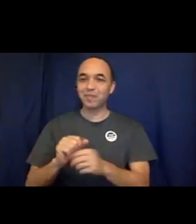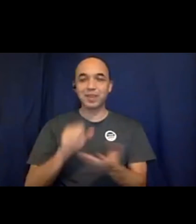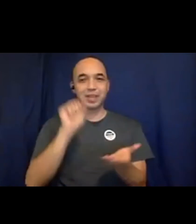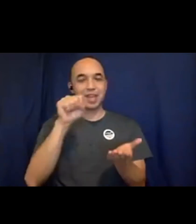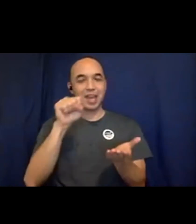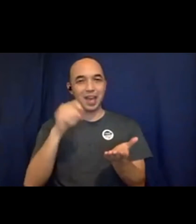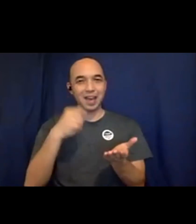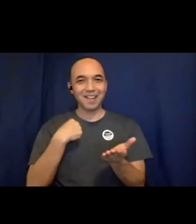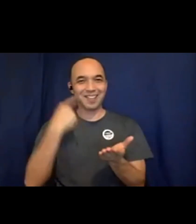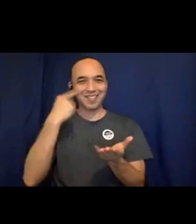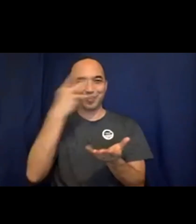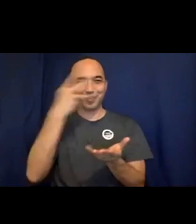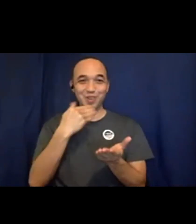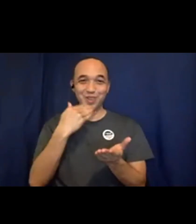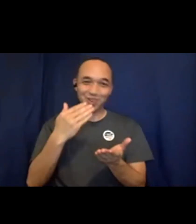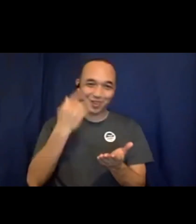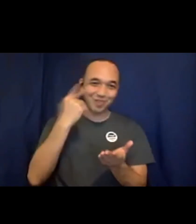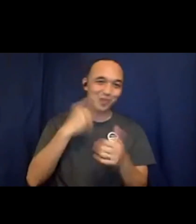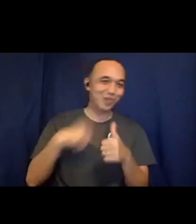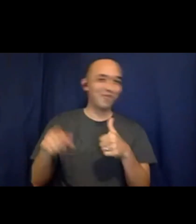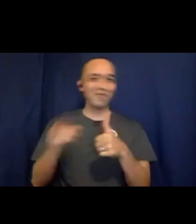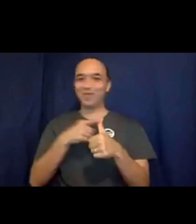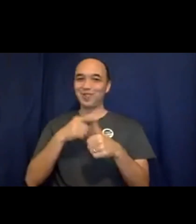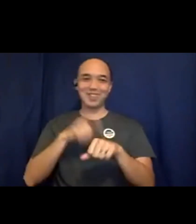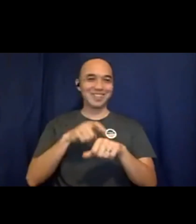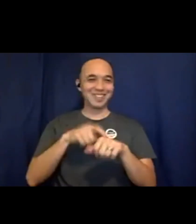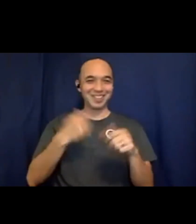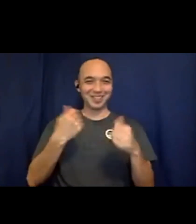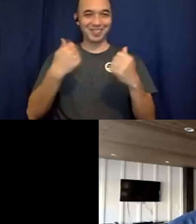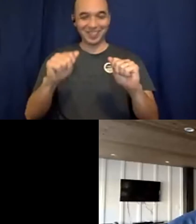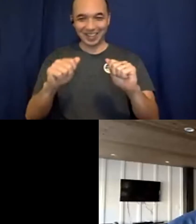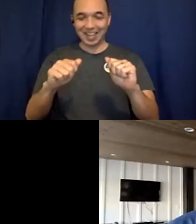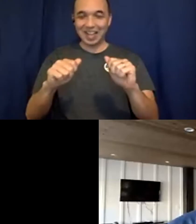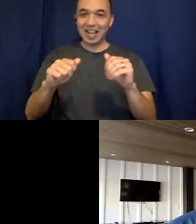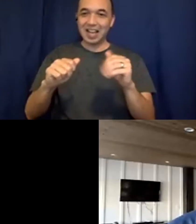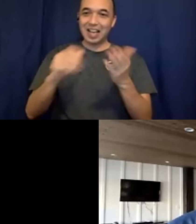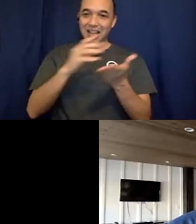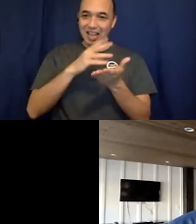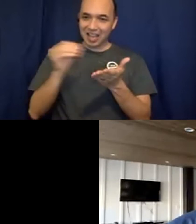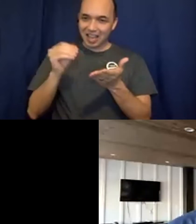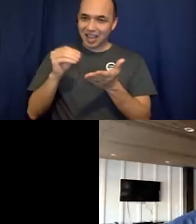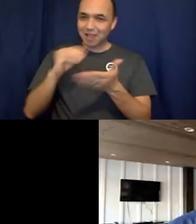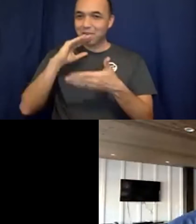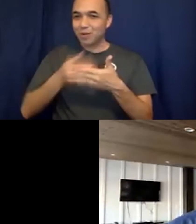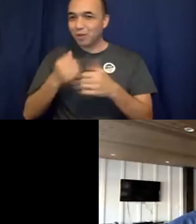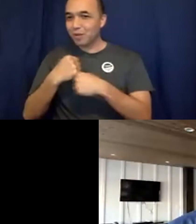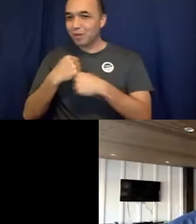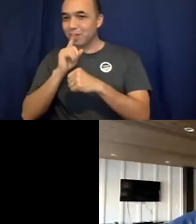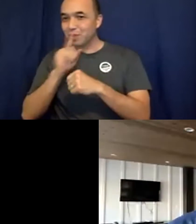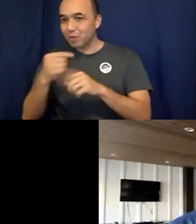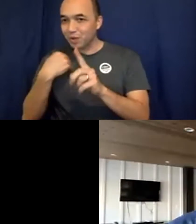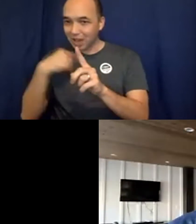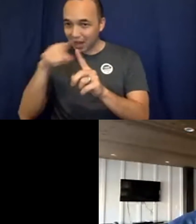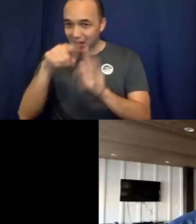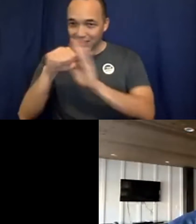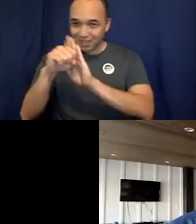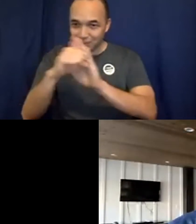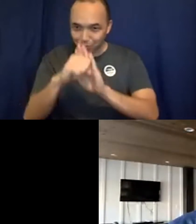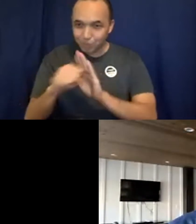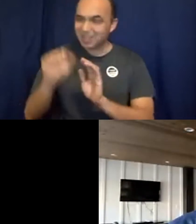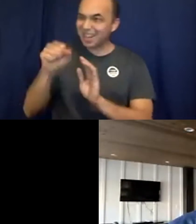COVID or not. Are you really? Yeah. Yeah. My husband and I are both sick, and we've taken our tests but haven't got our results back.